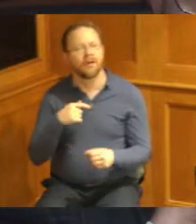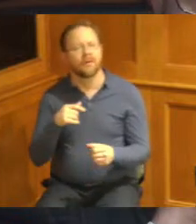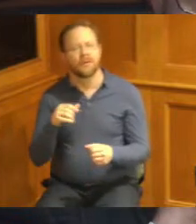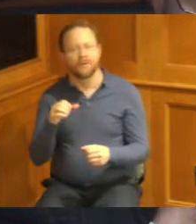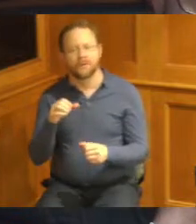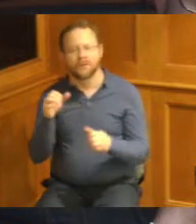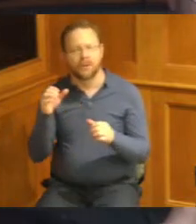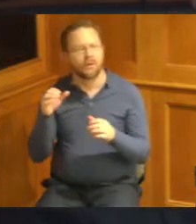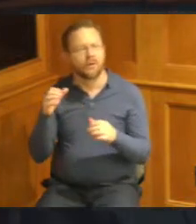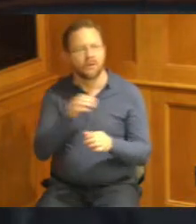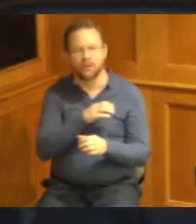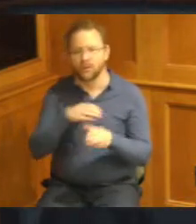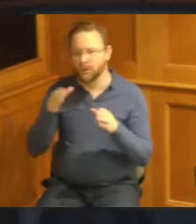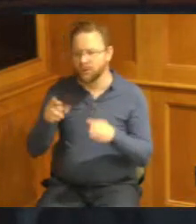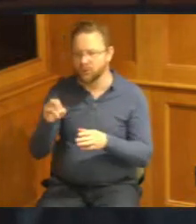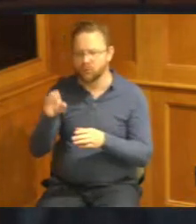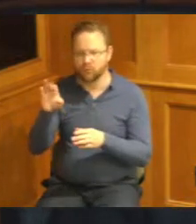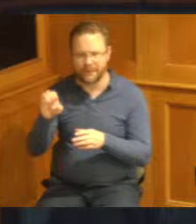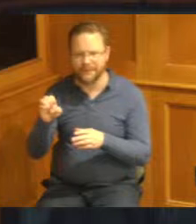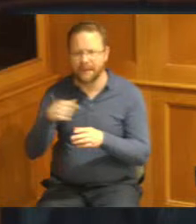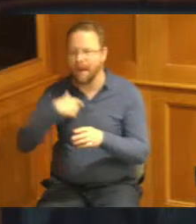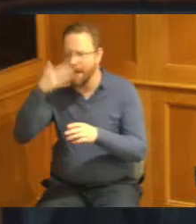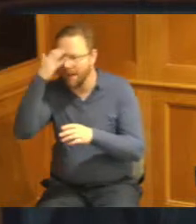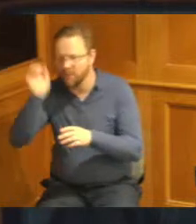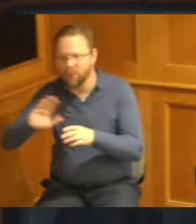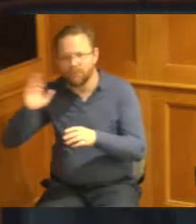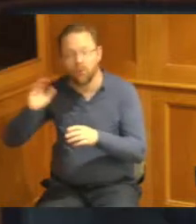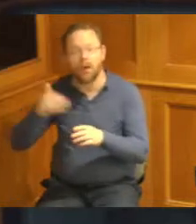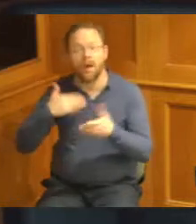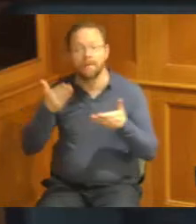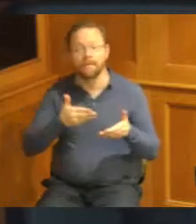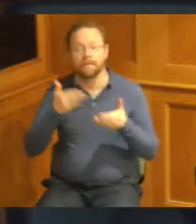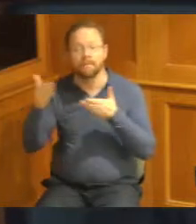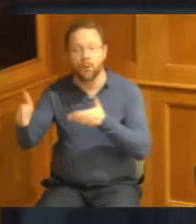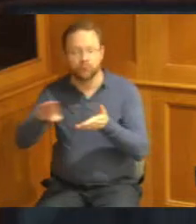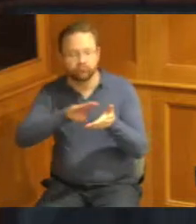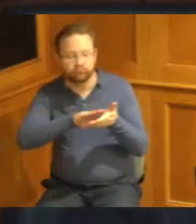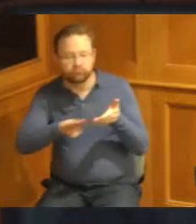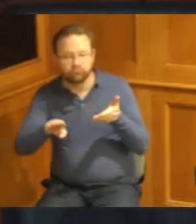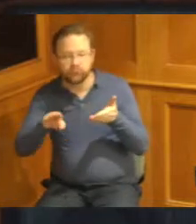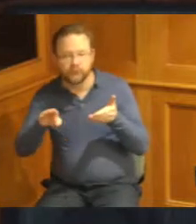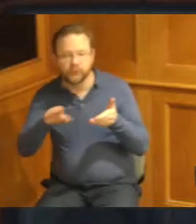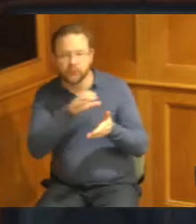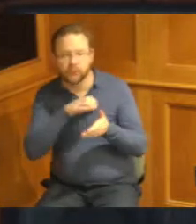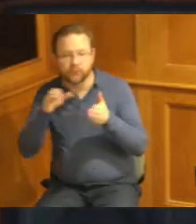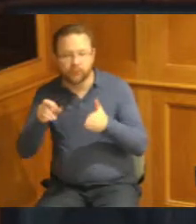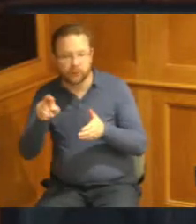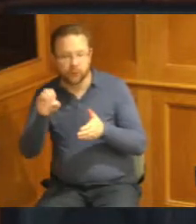Reese is not here. I should have done this in the beginning. I'm going to make a motion to excuse Commissioner Reese from the meeting. Second.